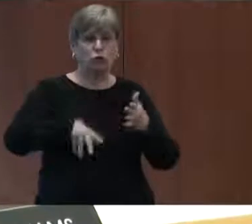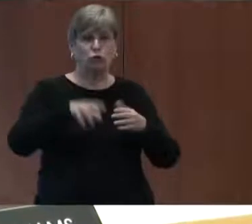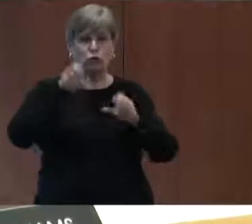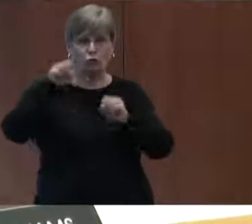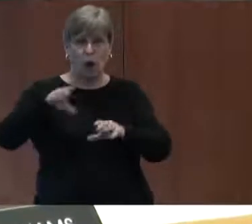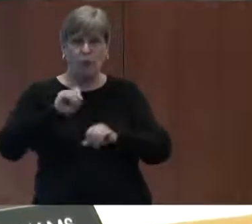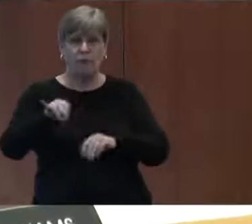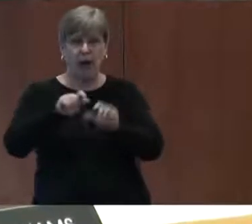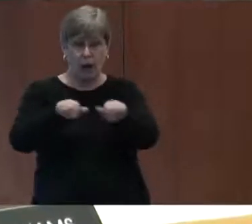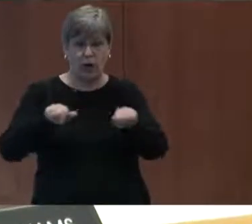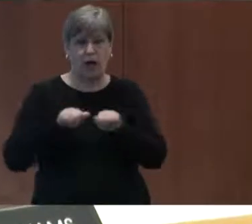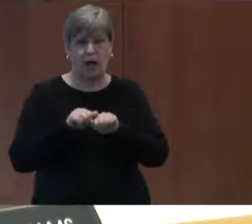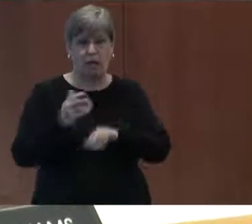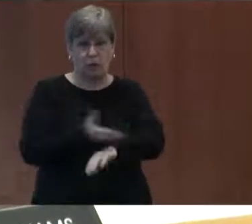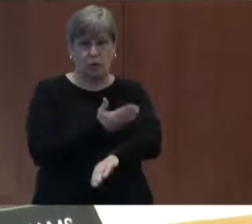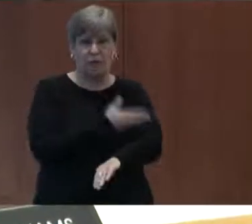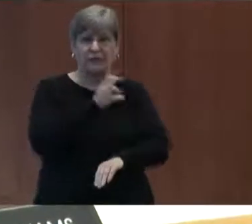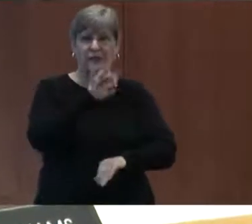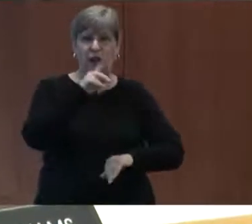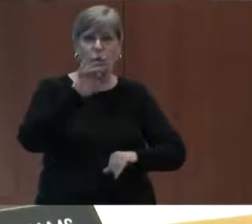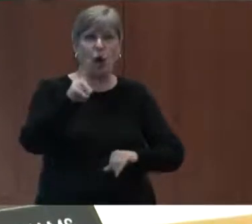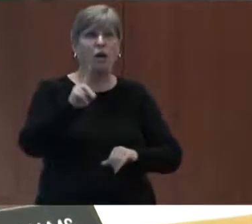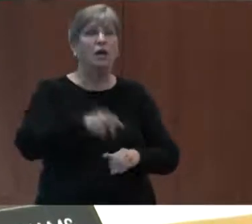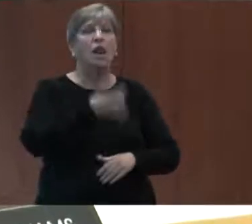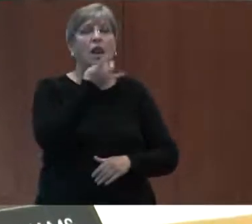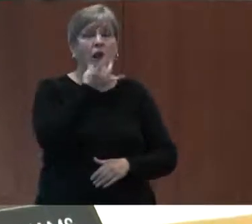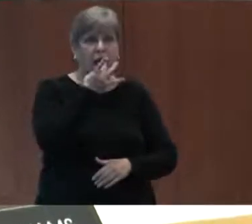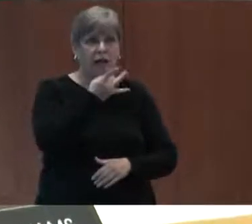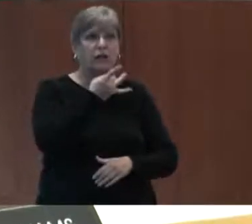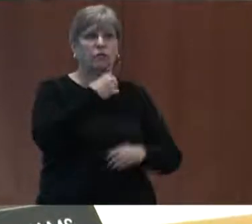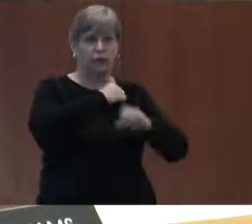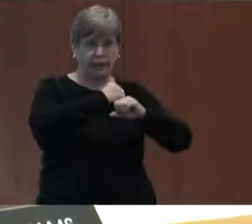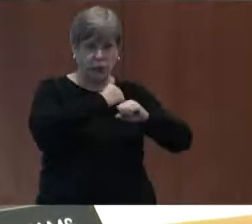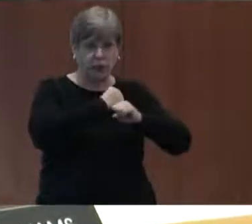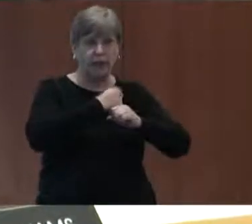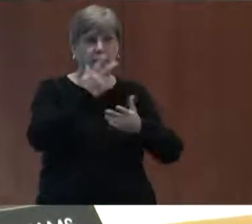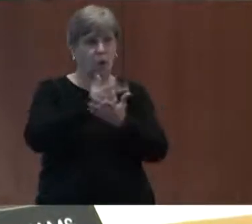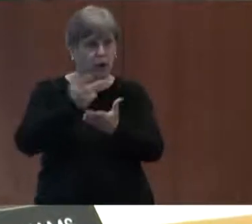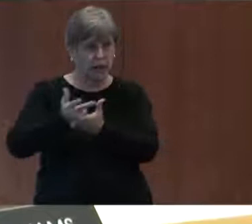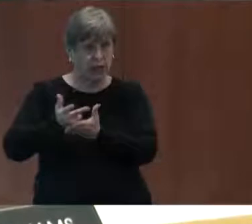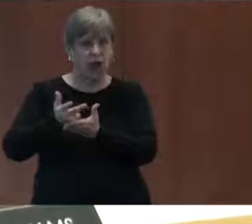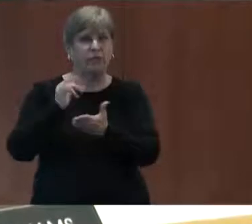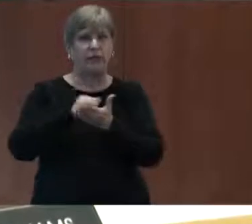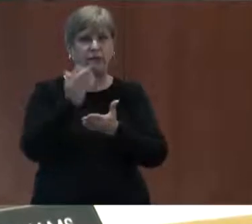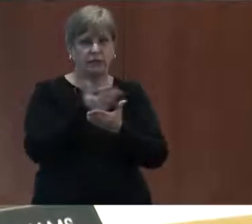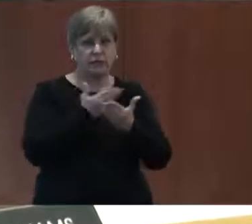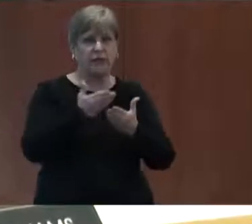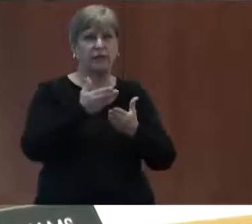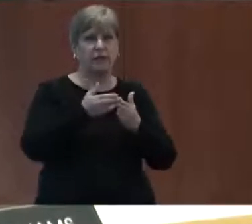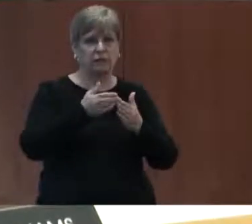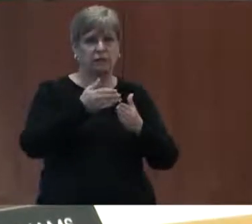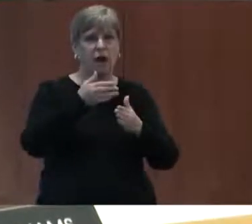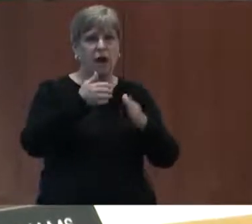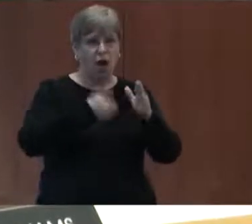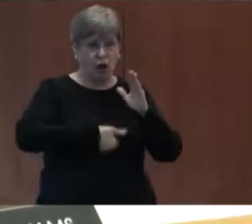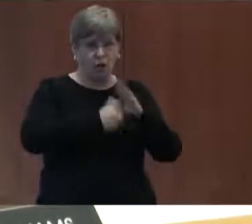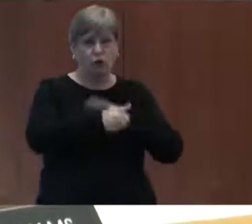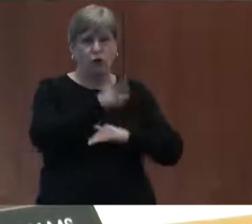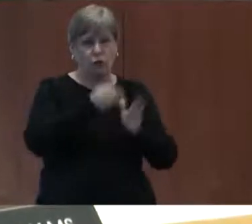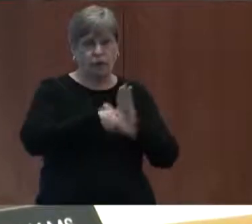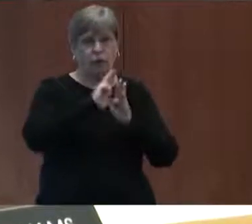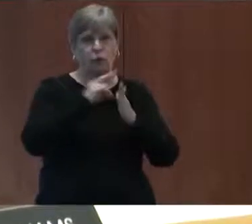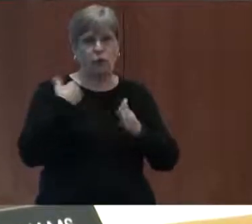that we have there. It's a lighting project for lighting security. project in the parking lot is something that's long overdue, and we're adding a